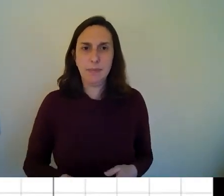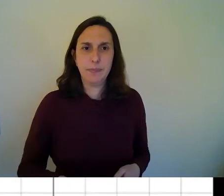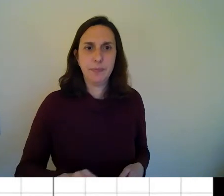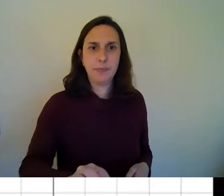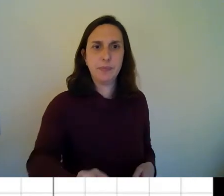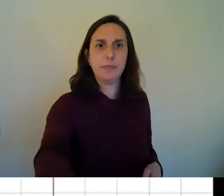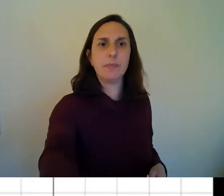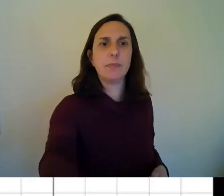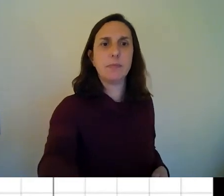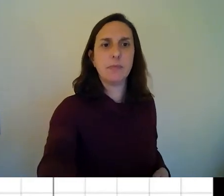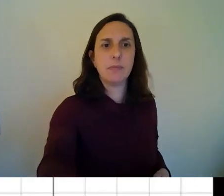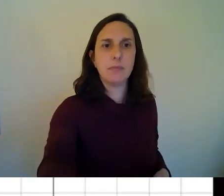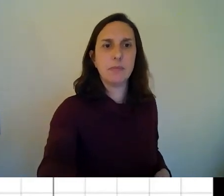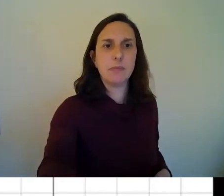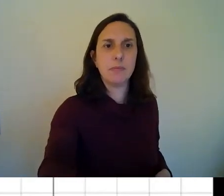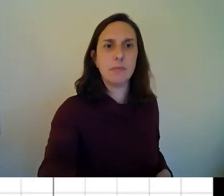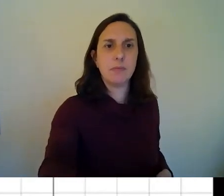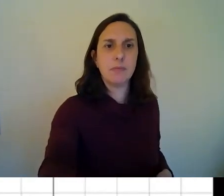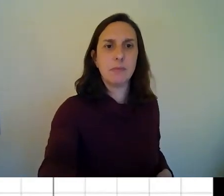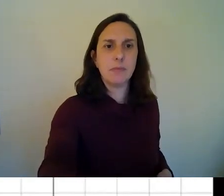You guys should have the graph now. That's good.